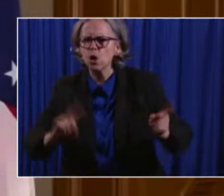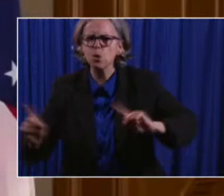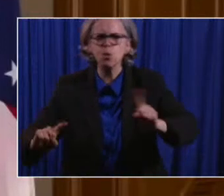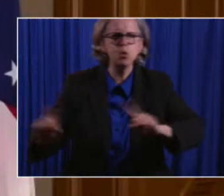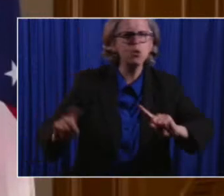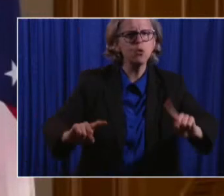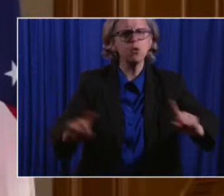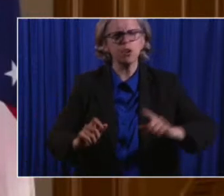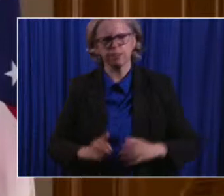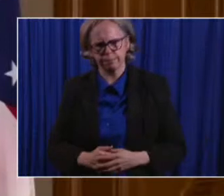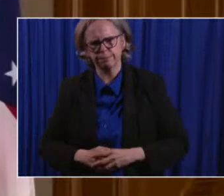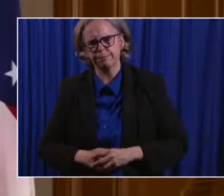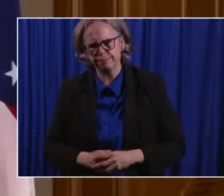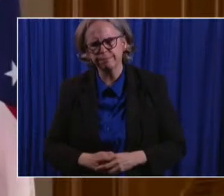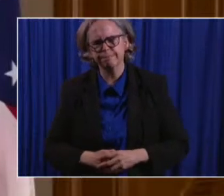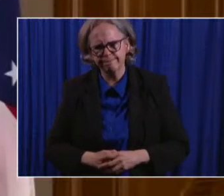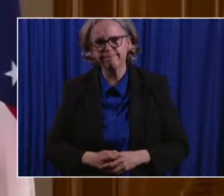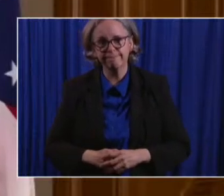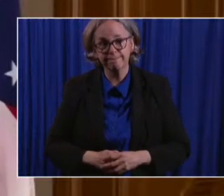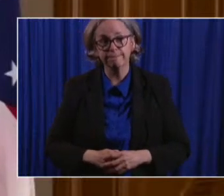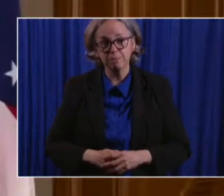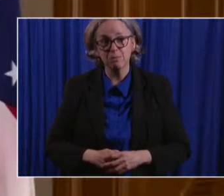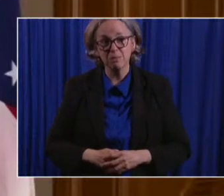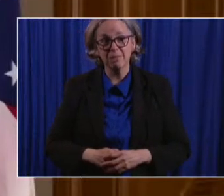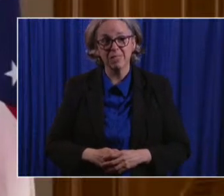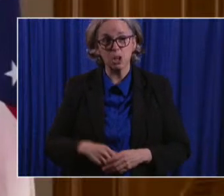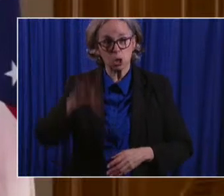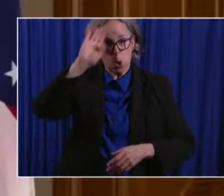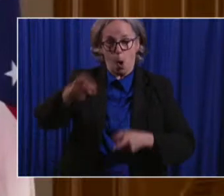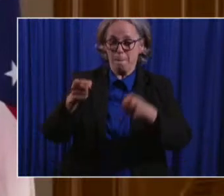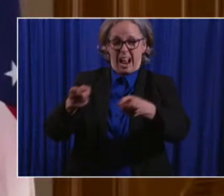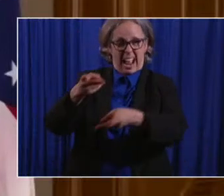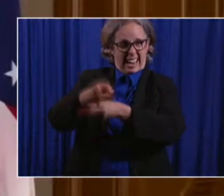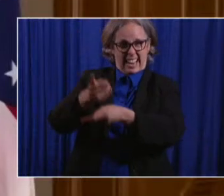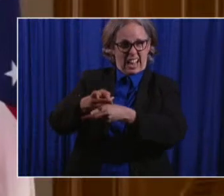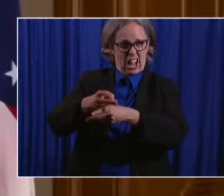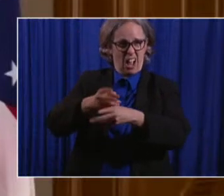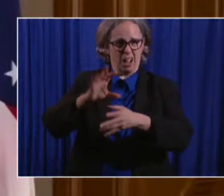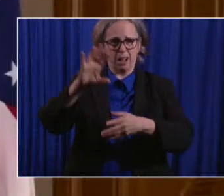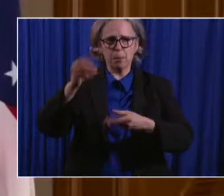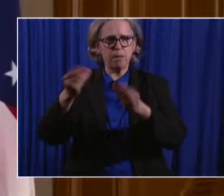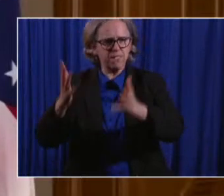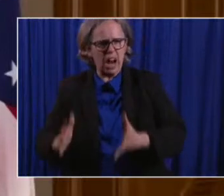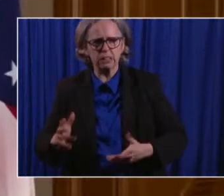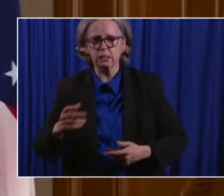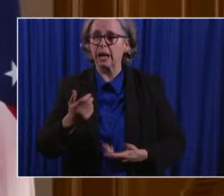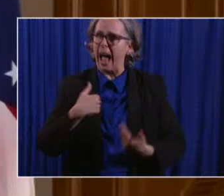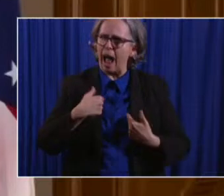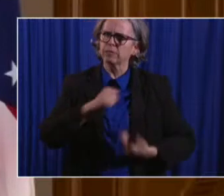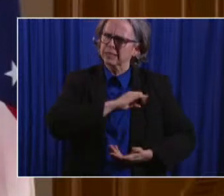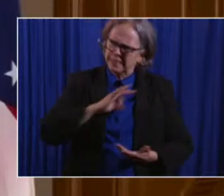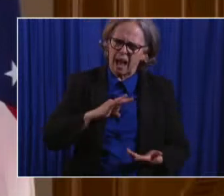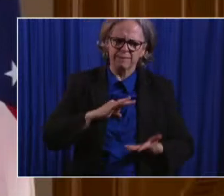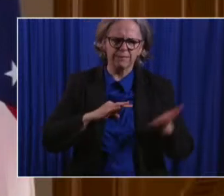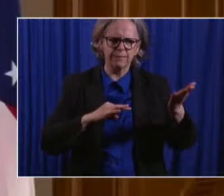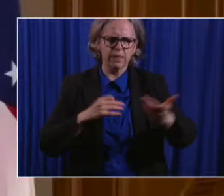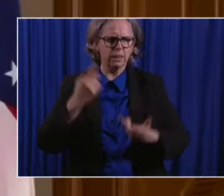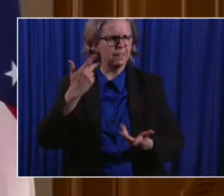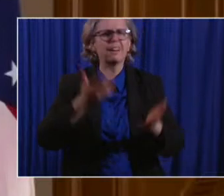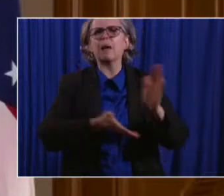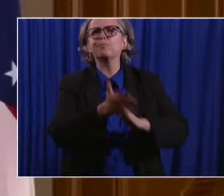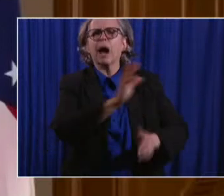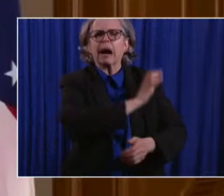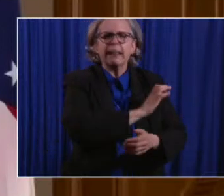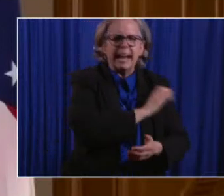providing staff to help run the events when needed and providing transportation to make sure people can get to and from the vaccination locations.